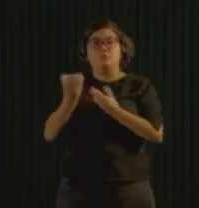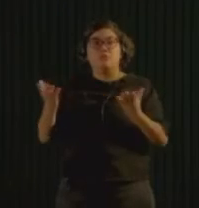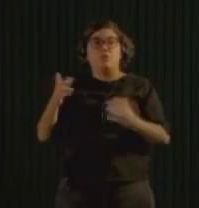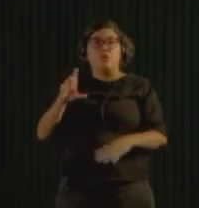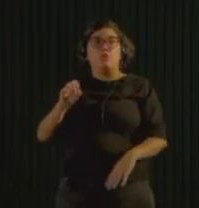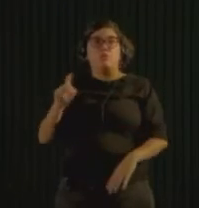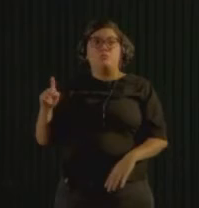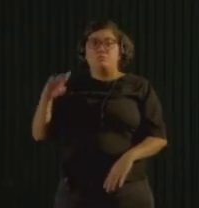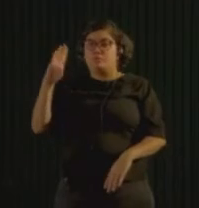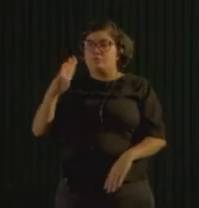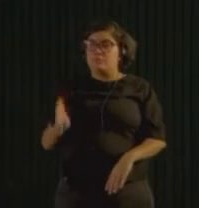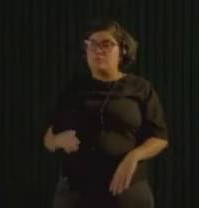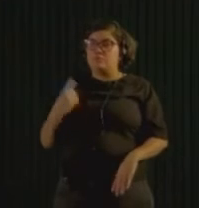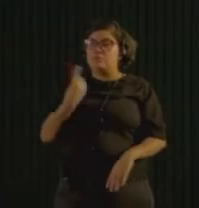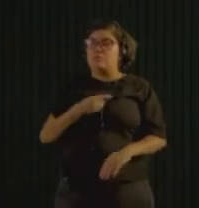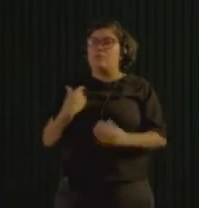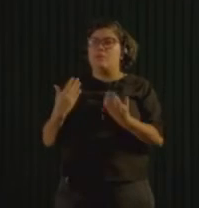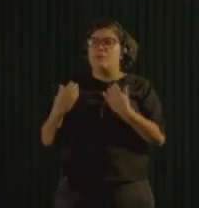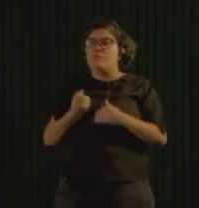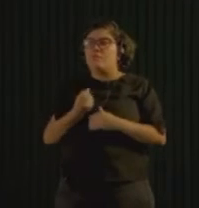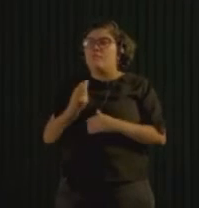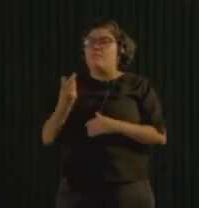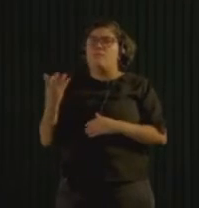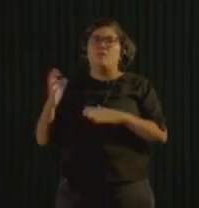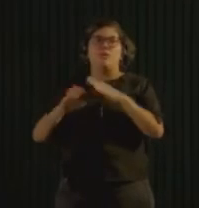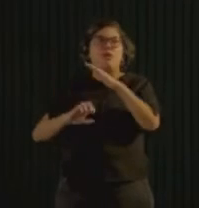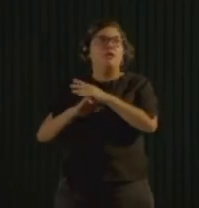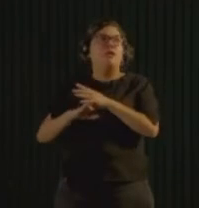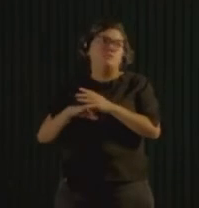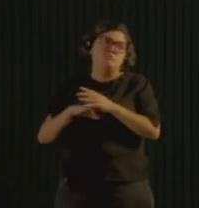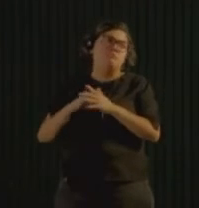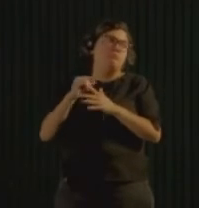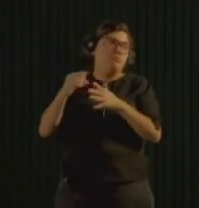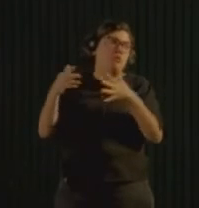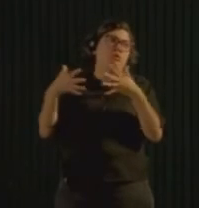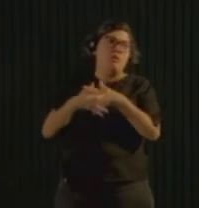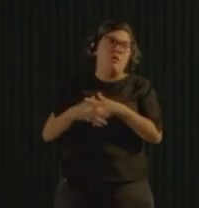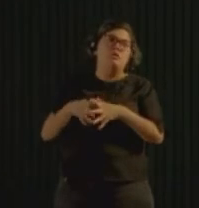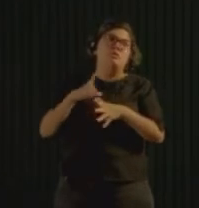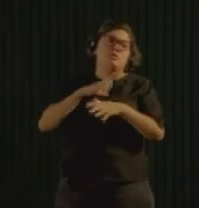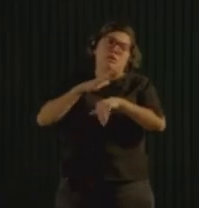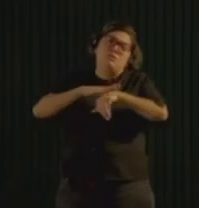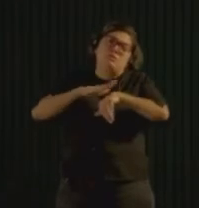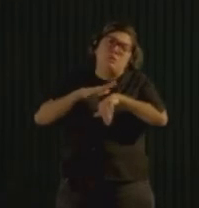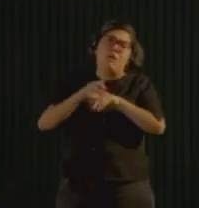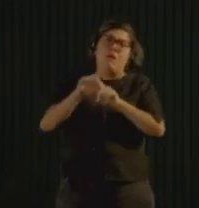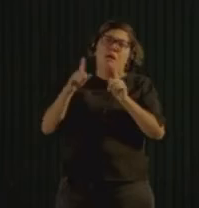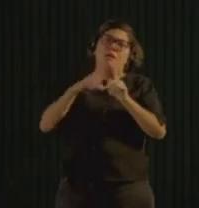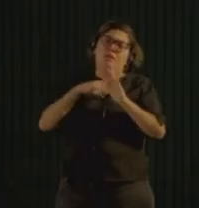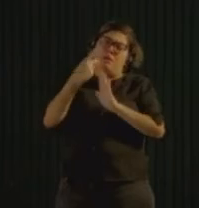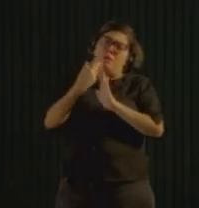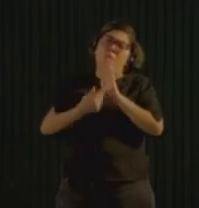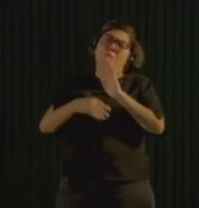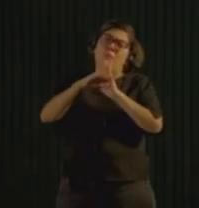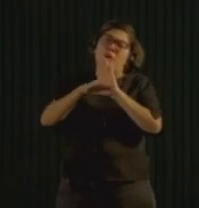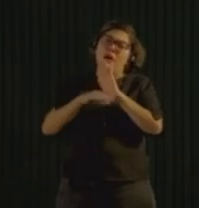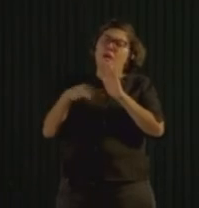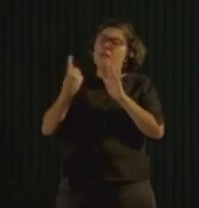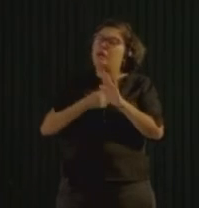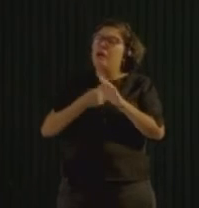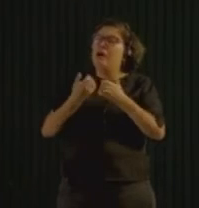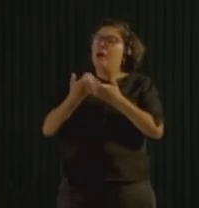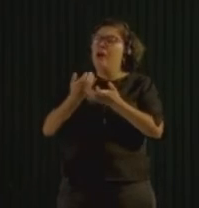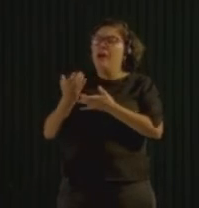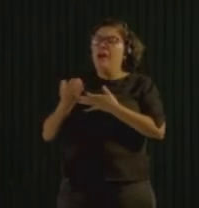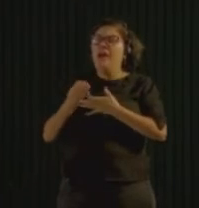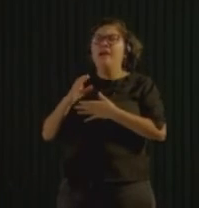It is complicated, so it's going to take a little bit of time, but it is in the plans, and we hope to be able to bring the ecosystem in a few years,